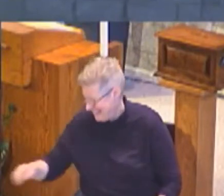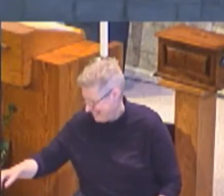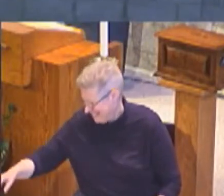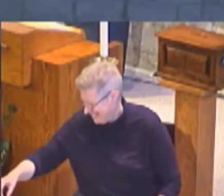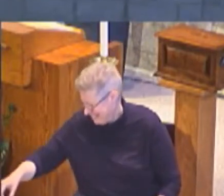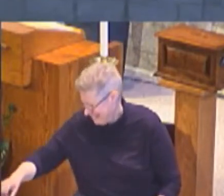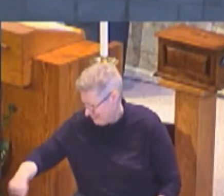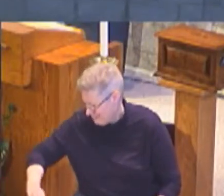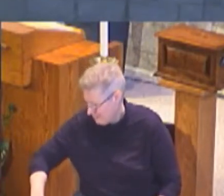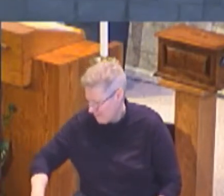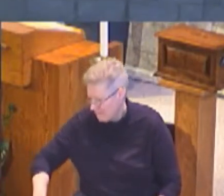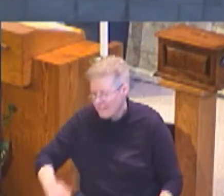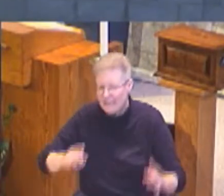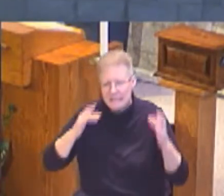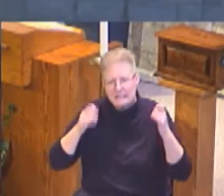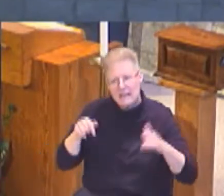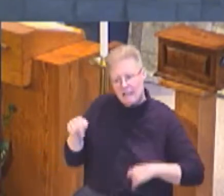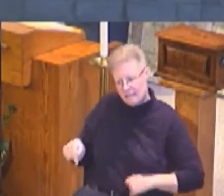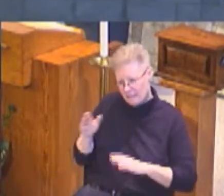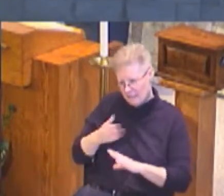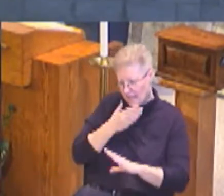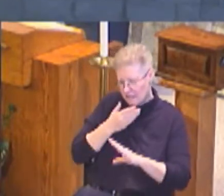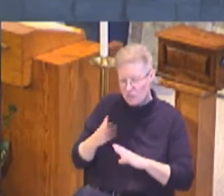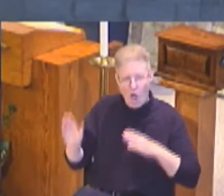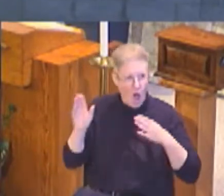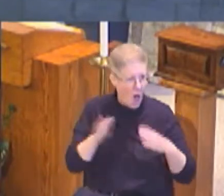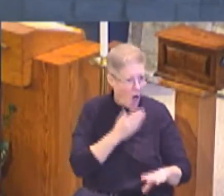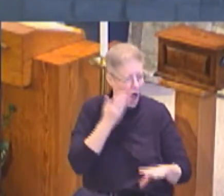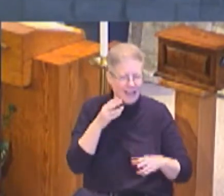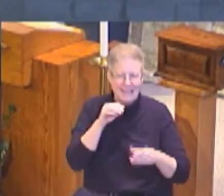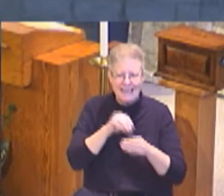And then we're going to do a song in 11:8.